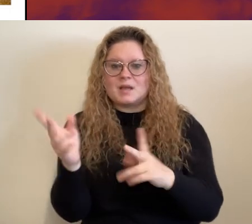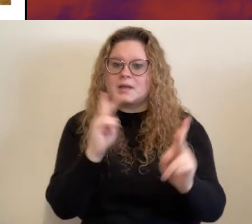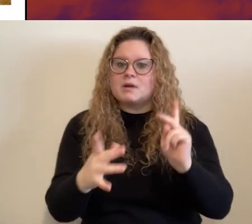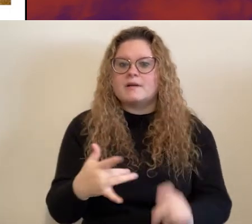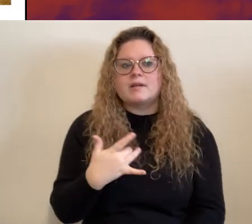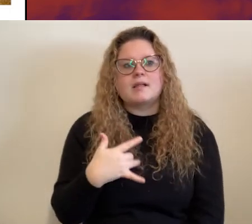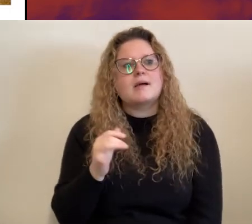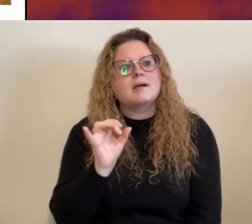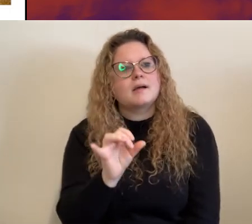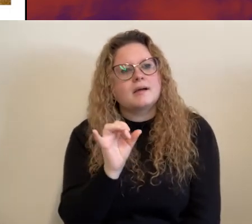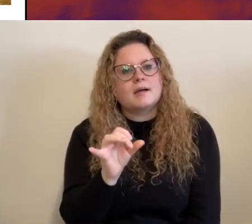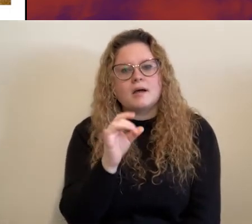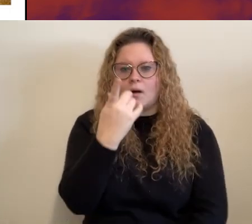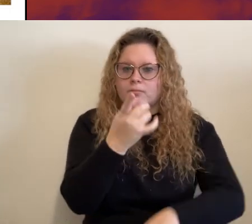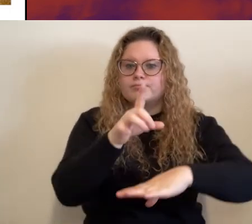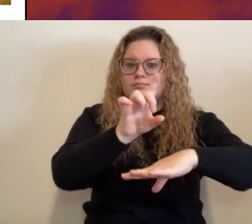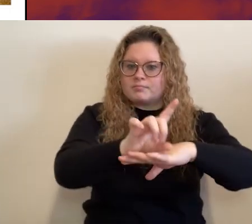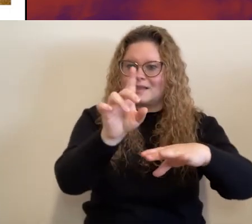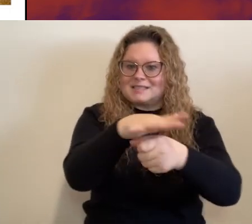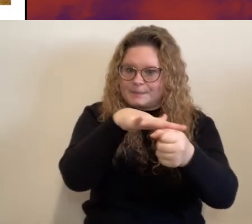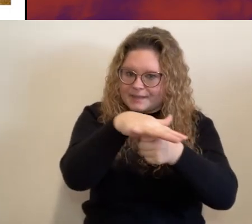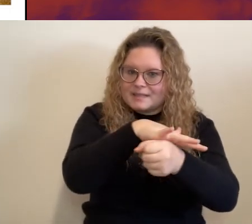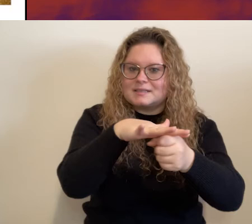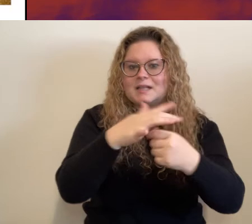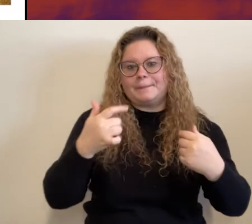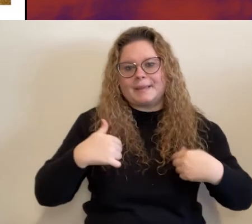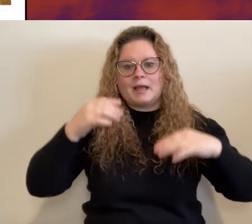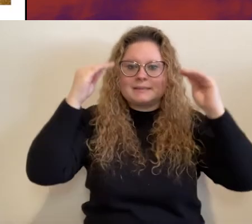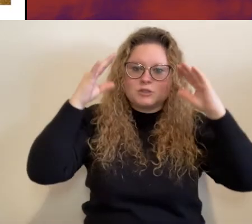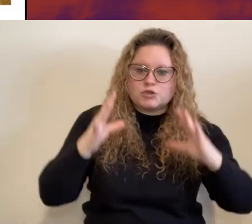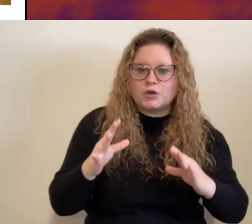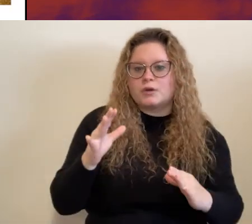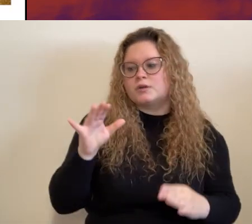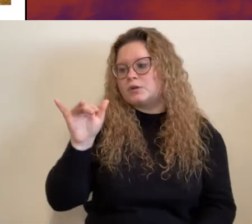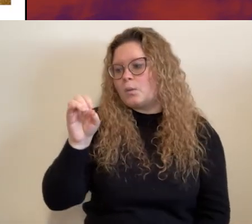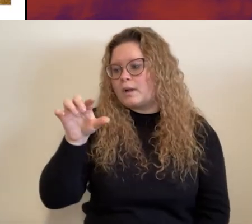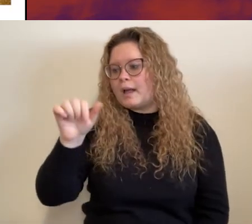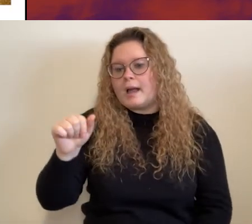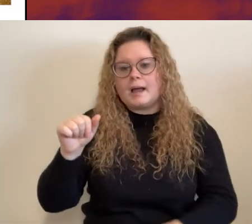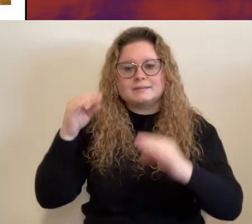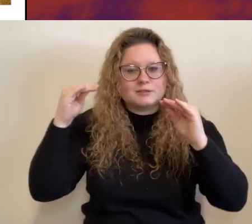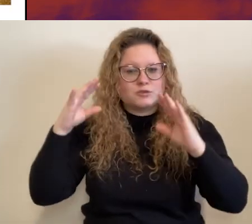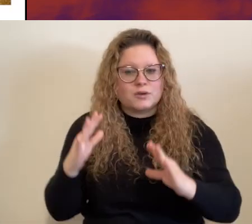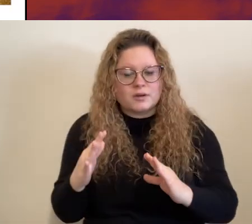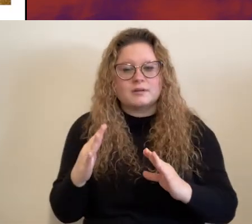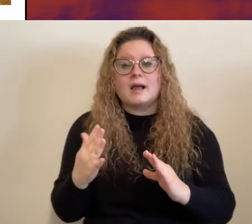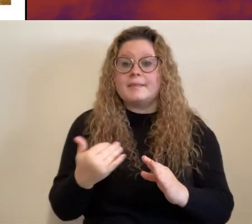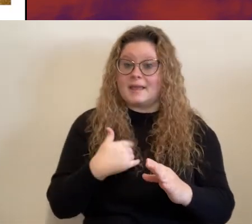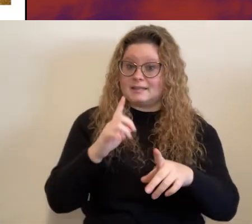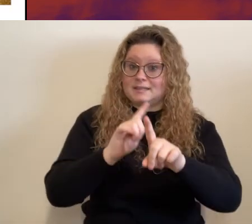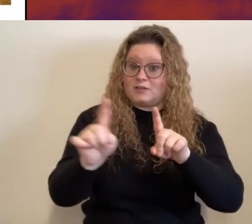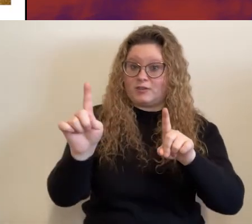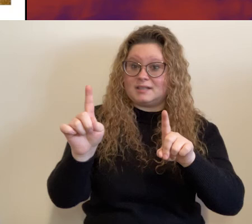me as an artist, to me as a teacher, as me as a yoga practitioner. And then also having all these different artists and then being able